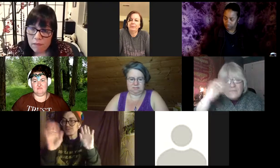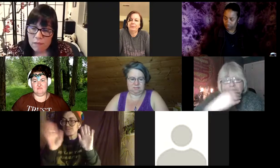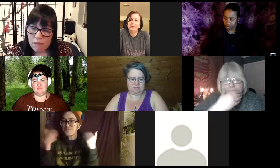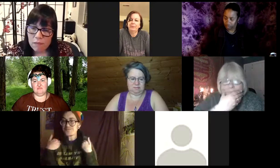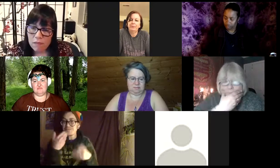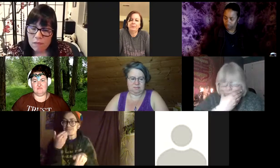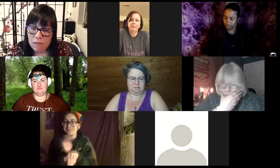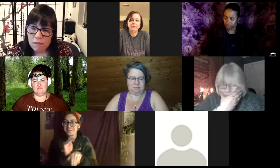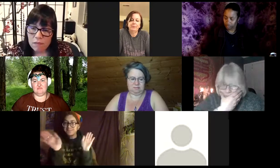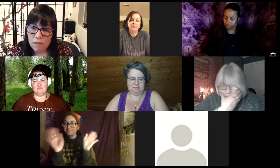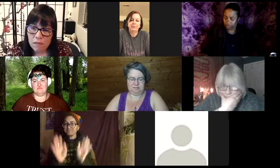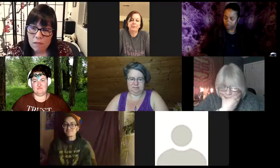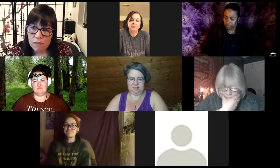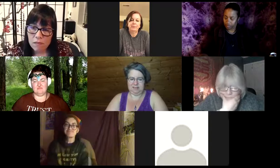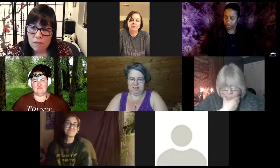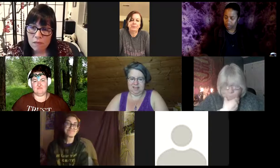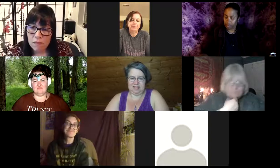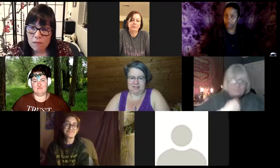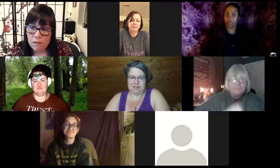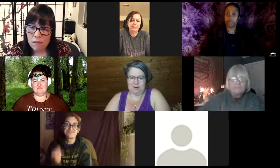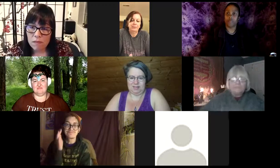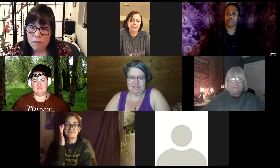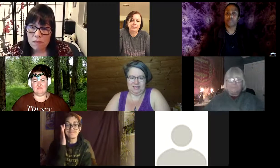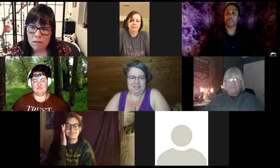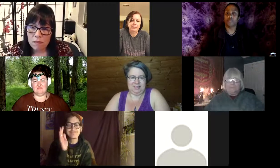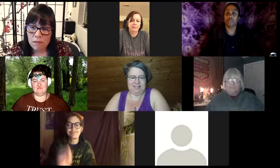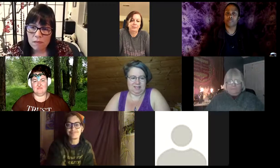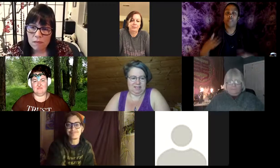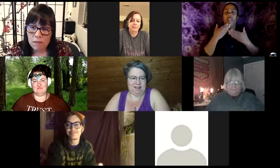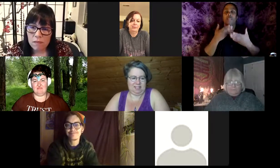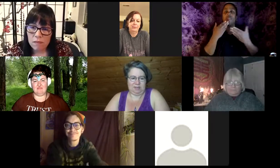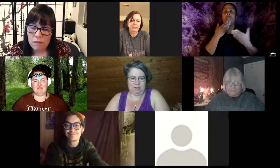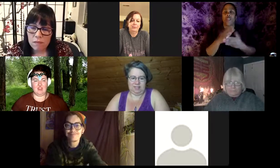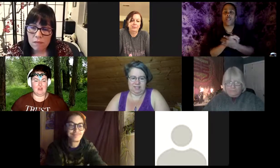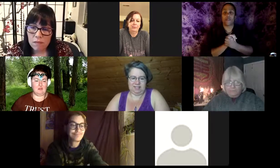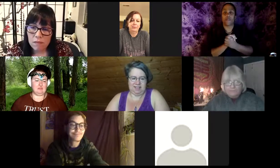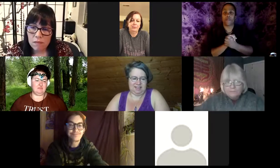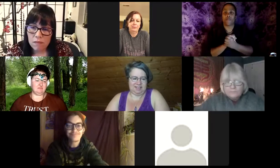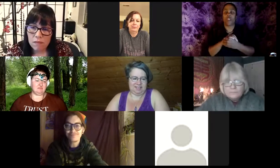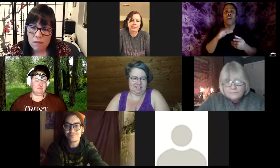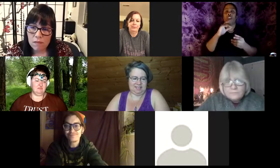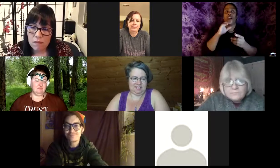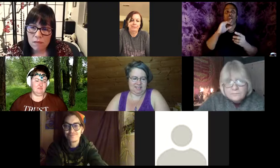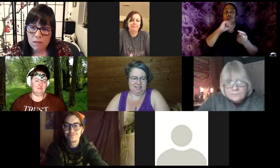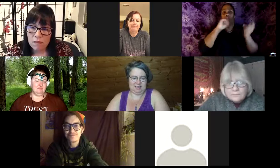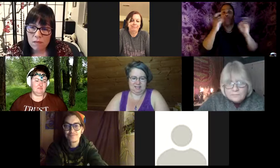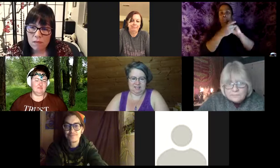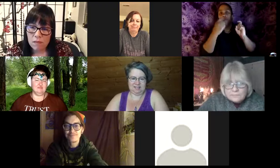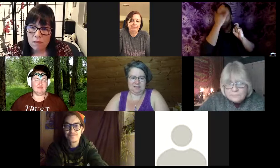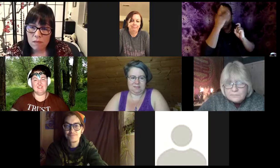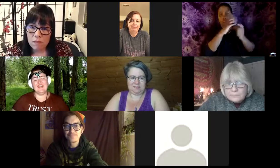to me. Thanks. Thanks, Thorne. All right, Shift Witch and then Sally.